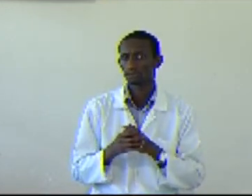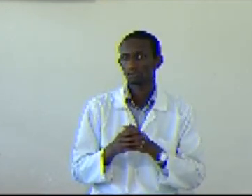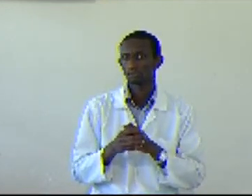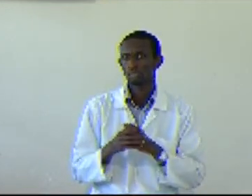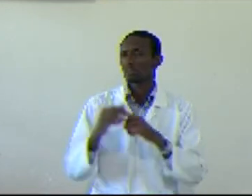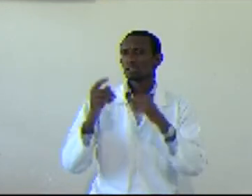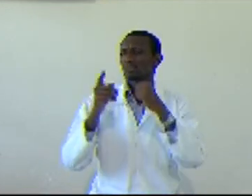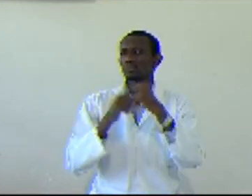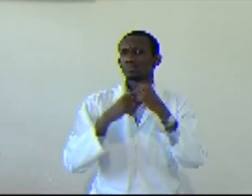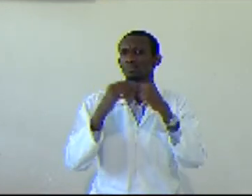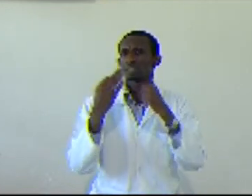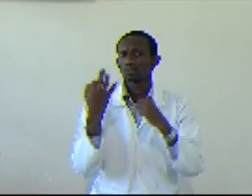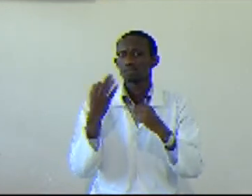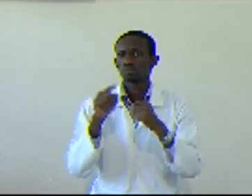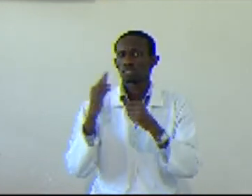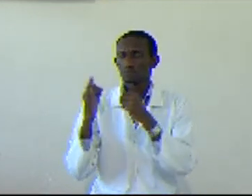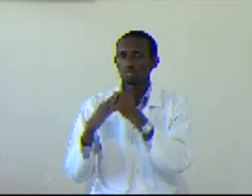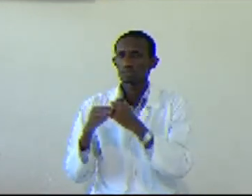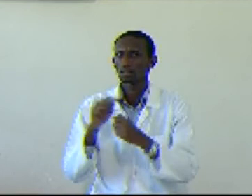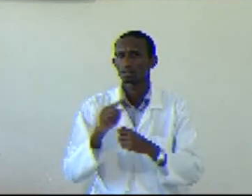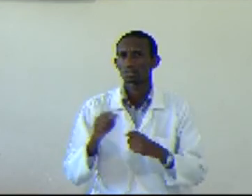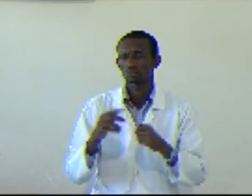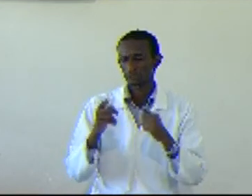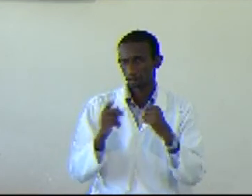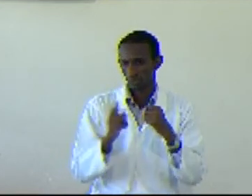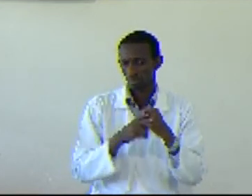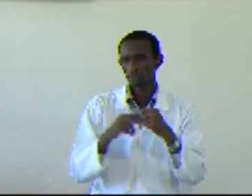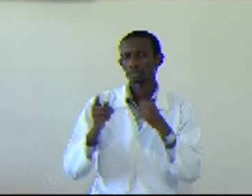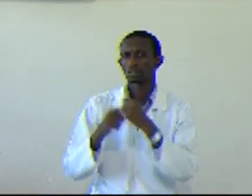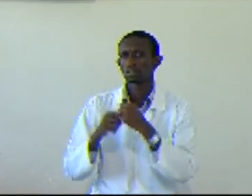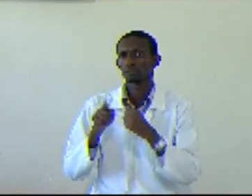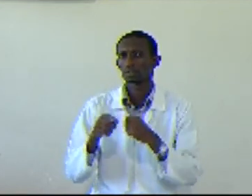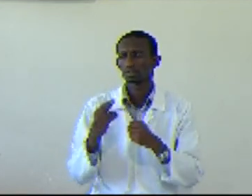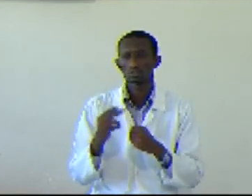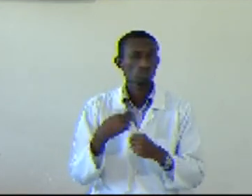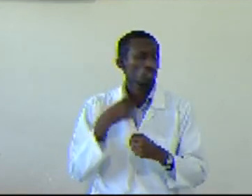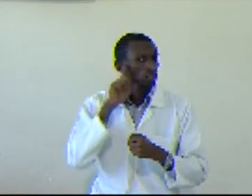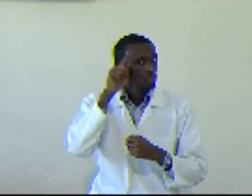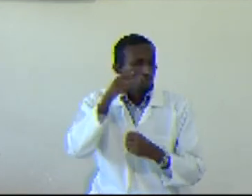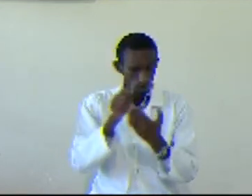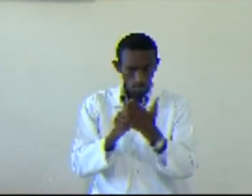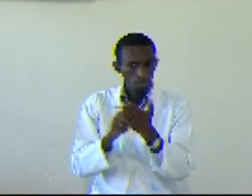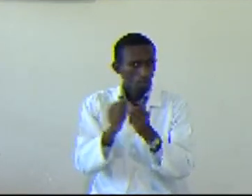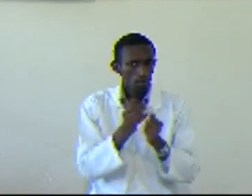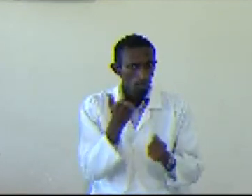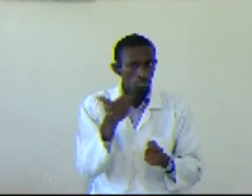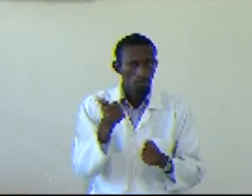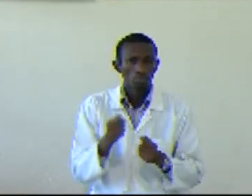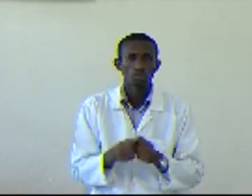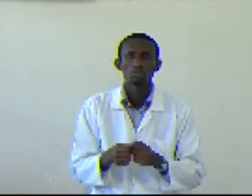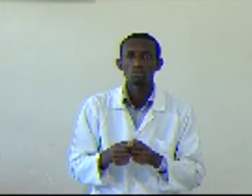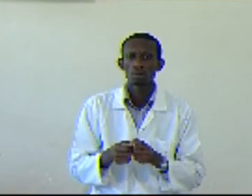76. I think that you are using your calculator, right? So then over 9.5. So this